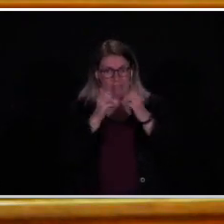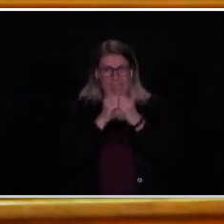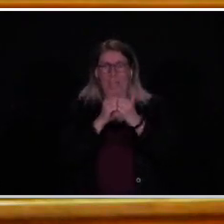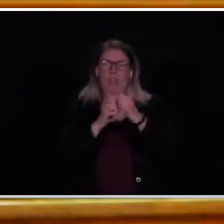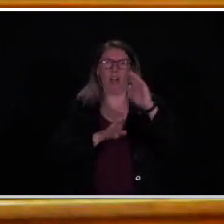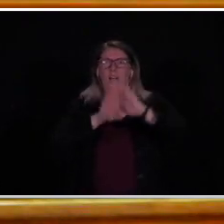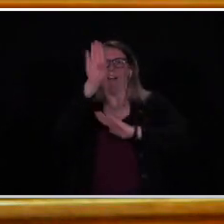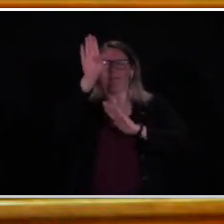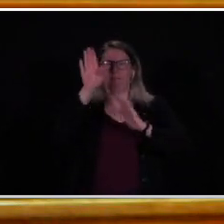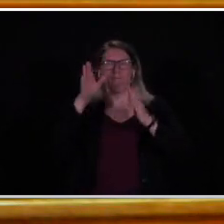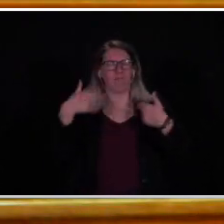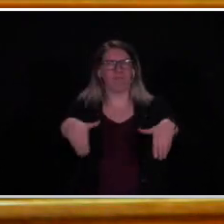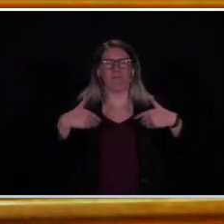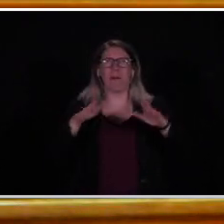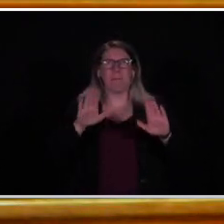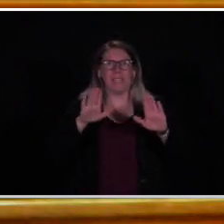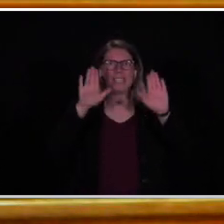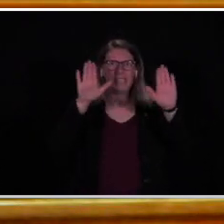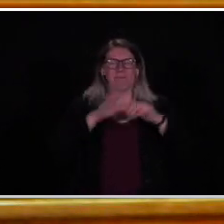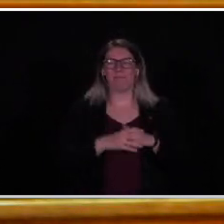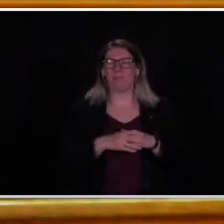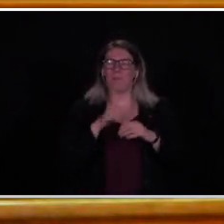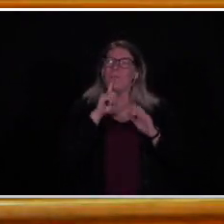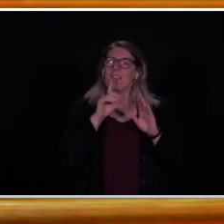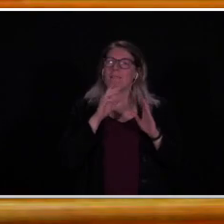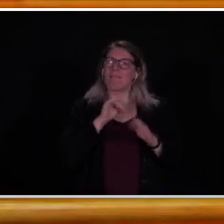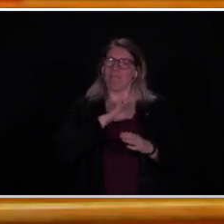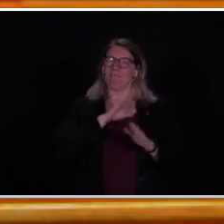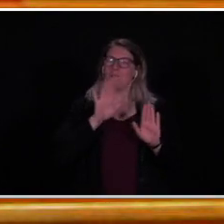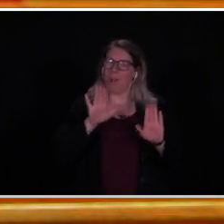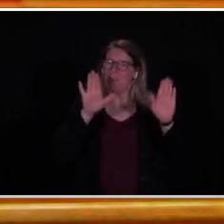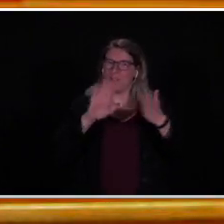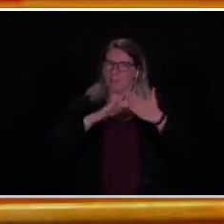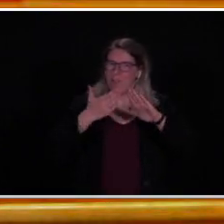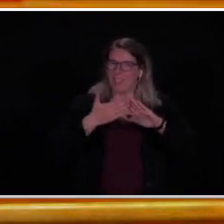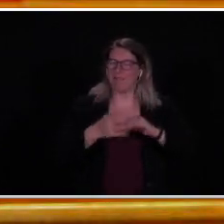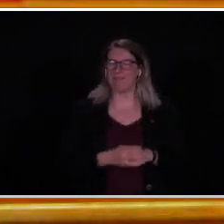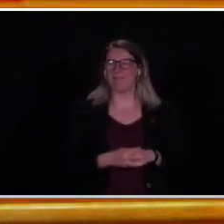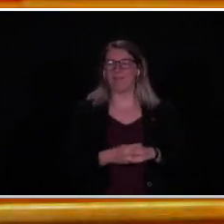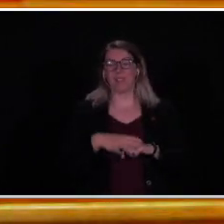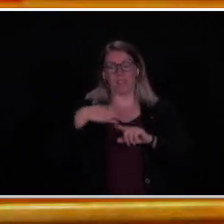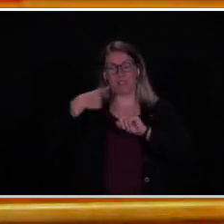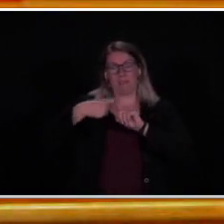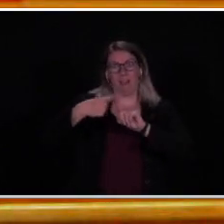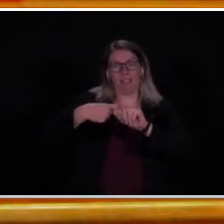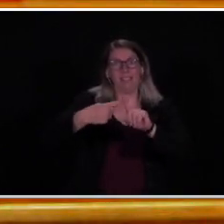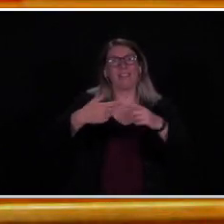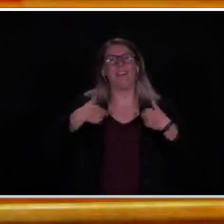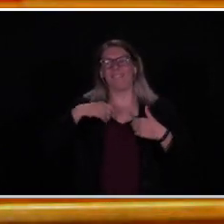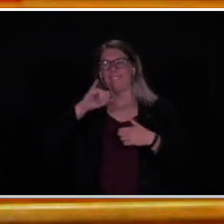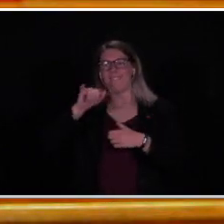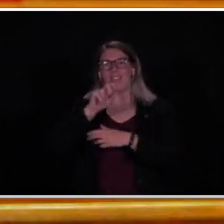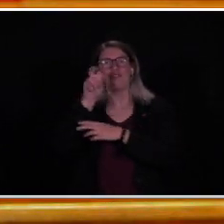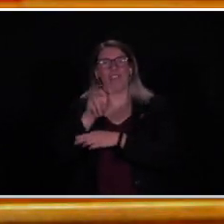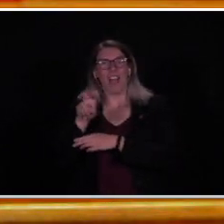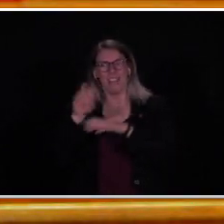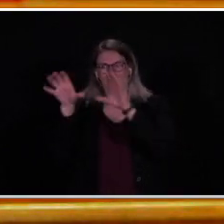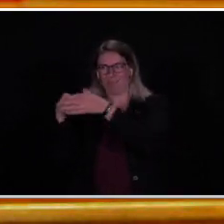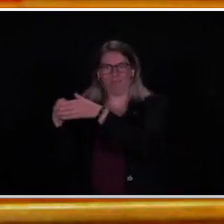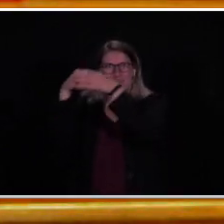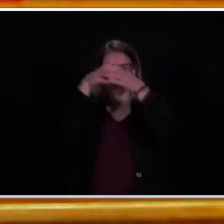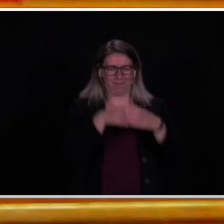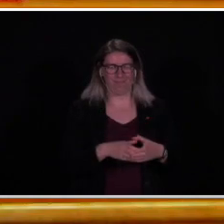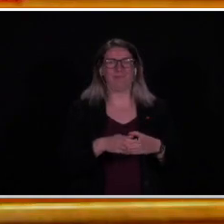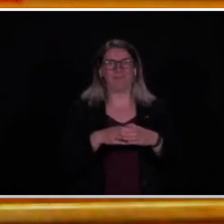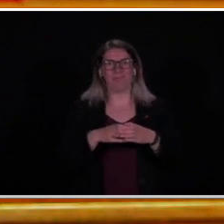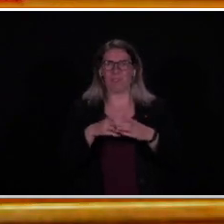any of us could do alone. It's a wonderful community to live in. Every month we have jazz vespers. Some of the finest